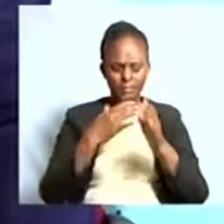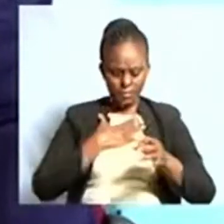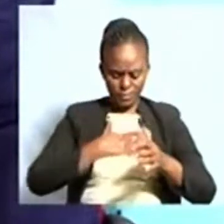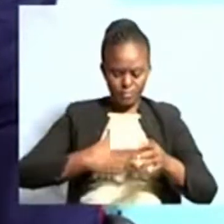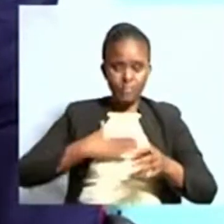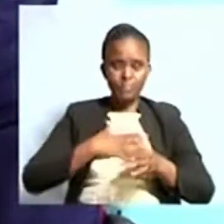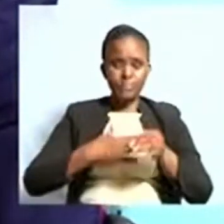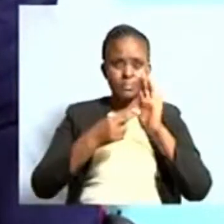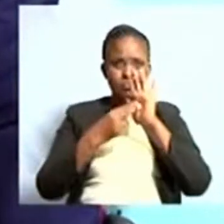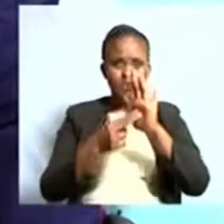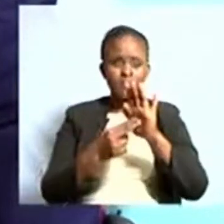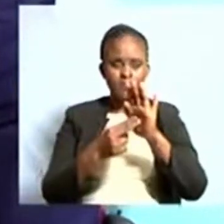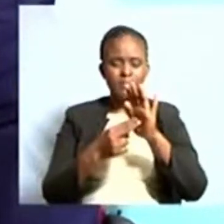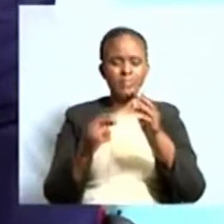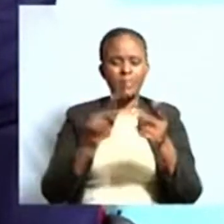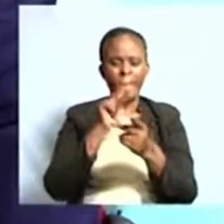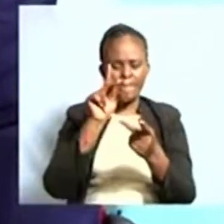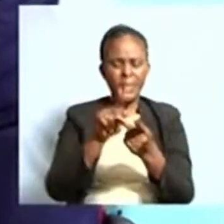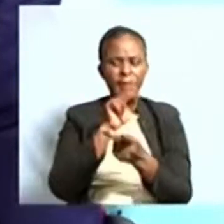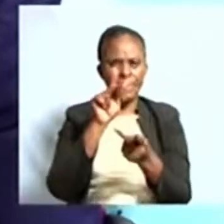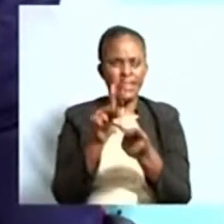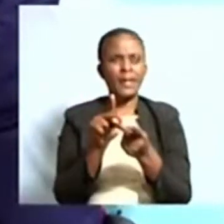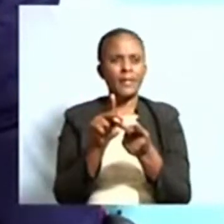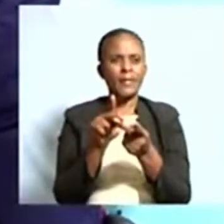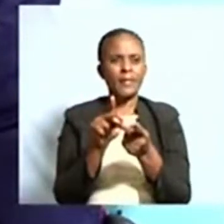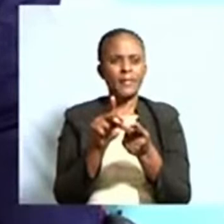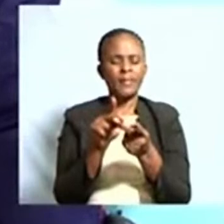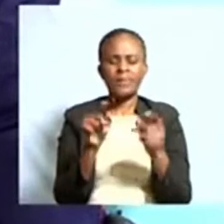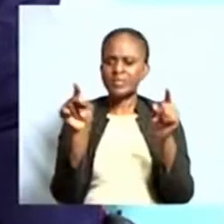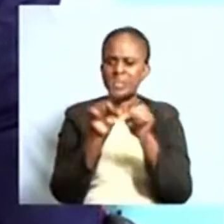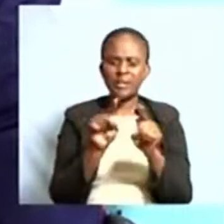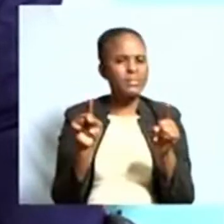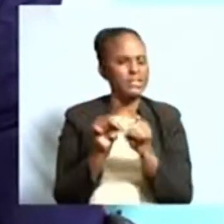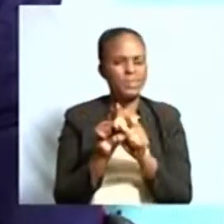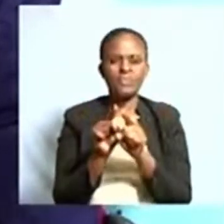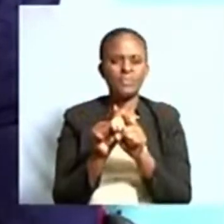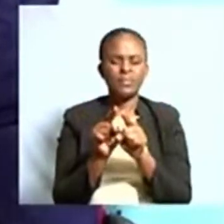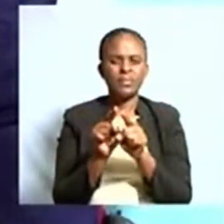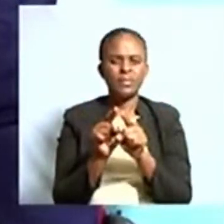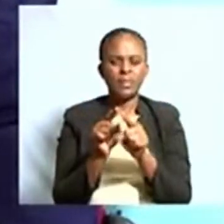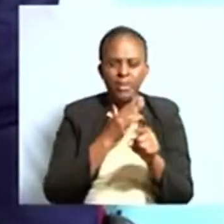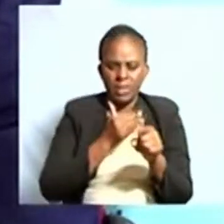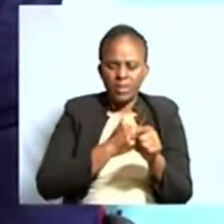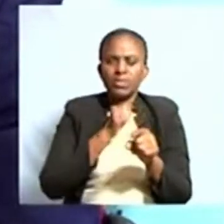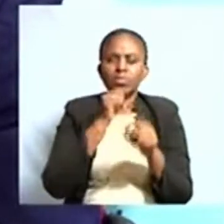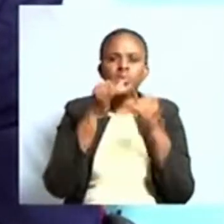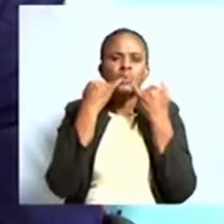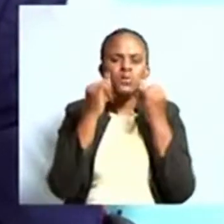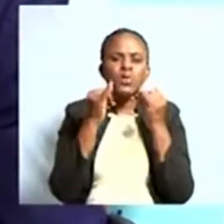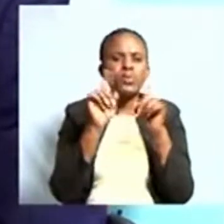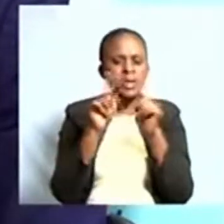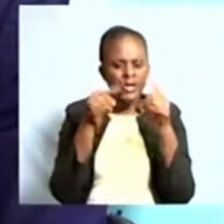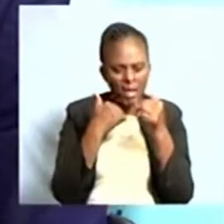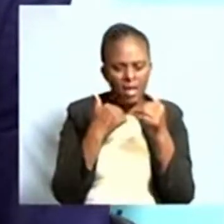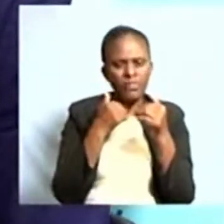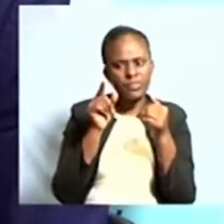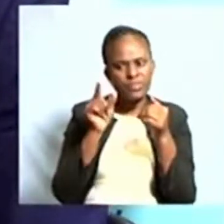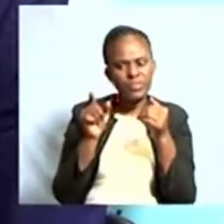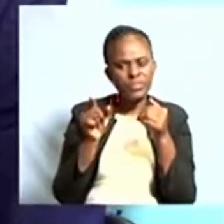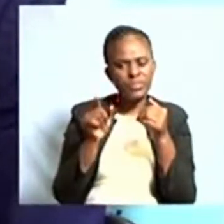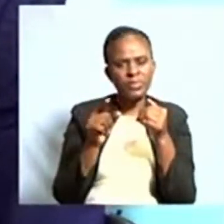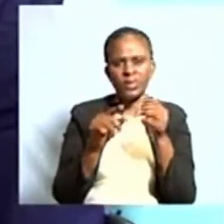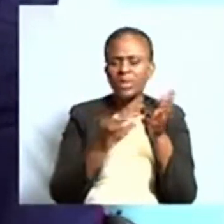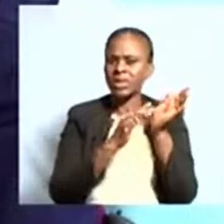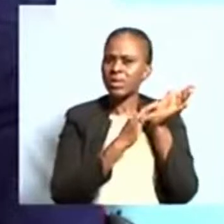inverted, but it looks like the same. I wouldn't mention, but there's this label